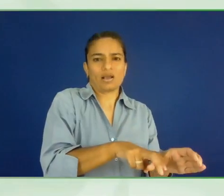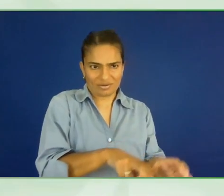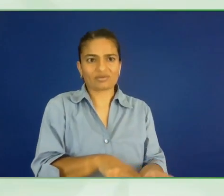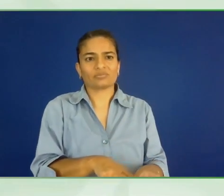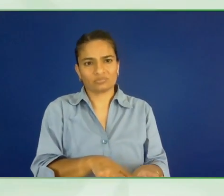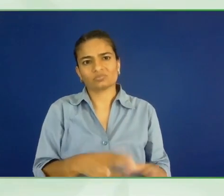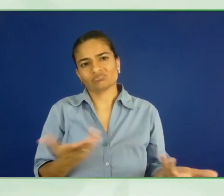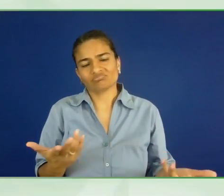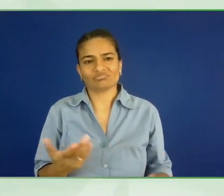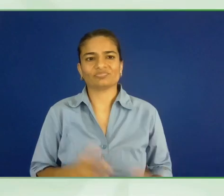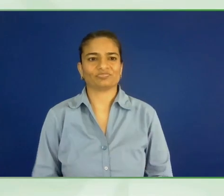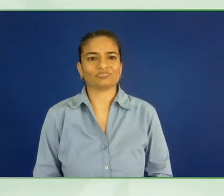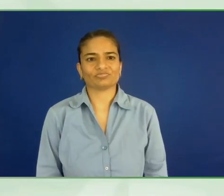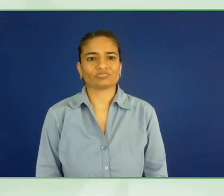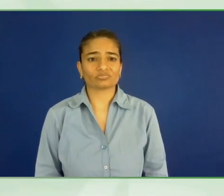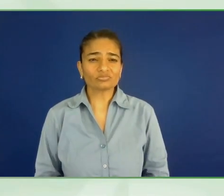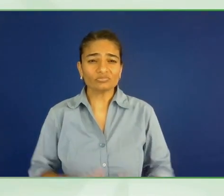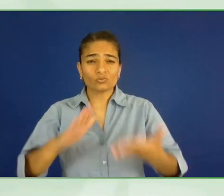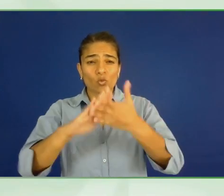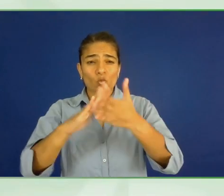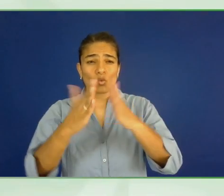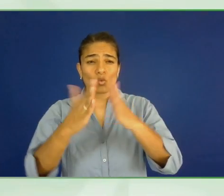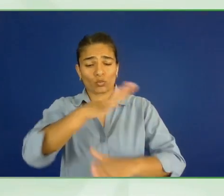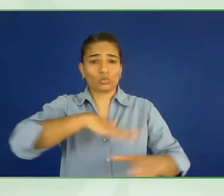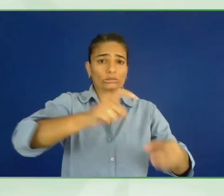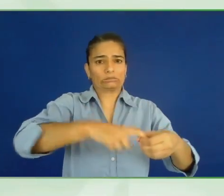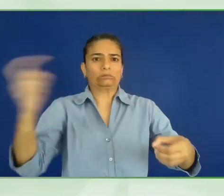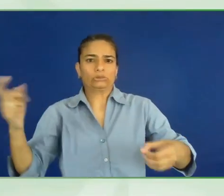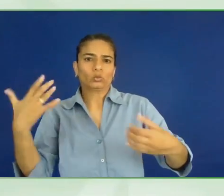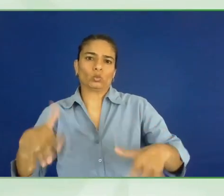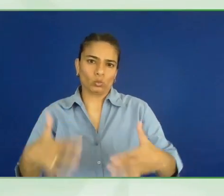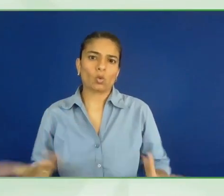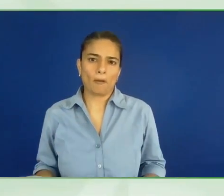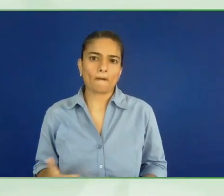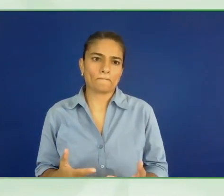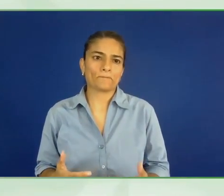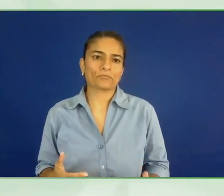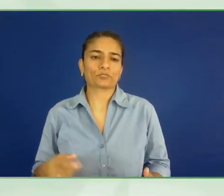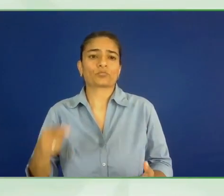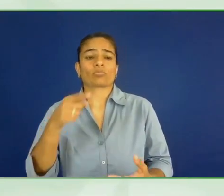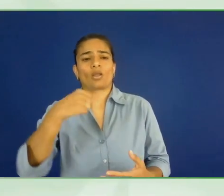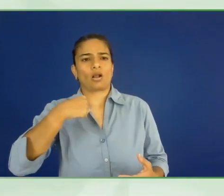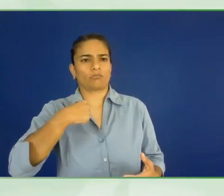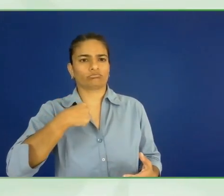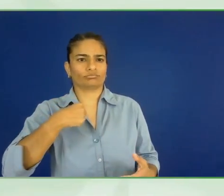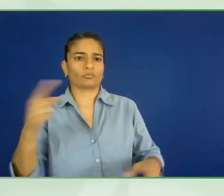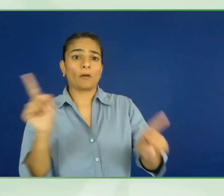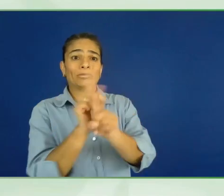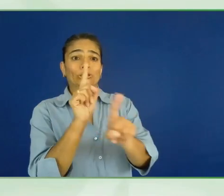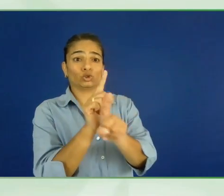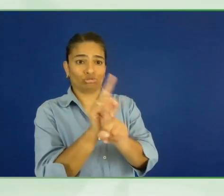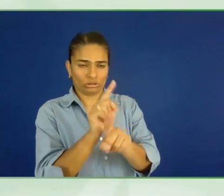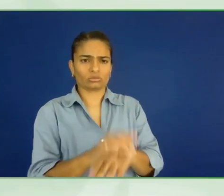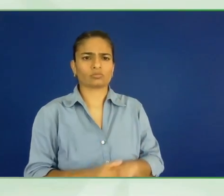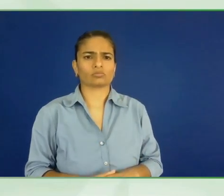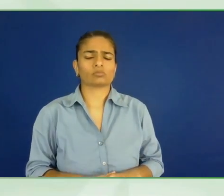community. If I can add on that matter, especially on the mentoring side. So when we created our platform, it was during